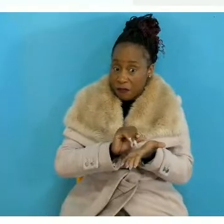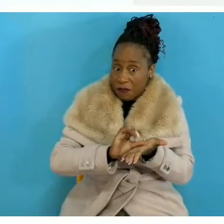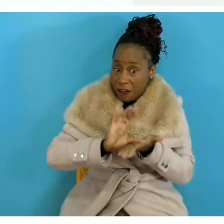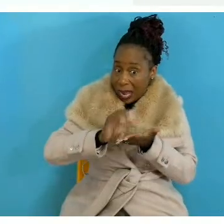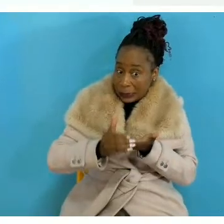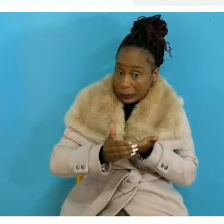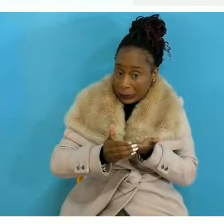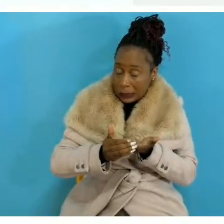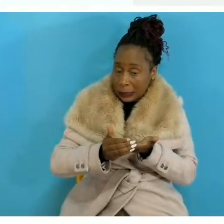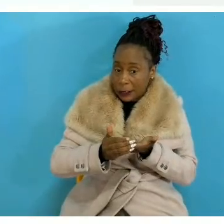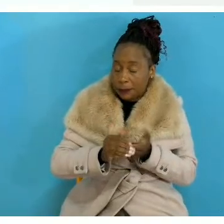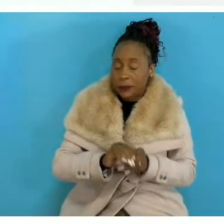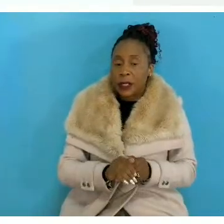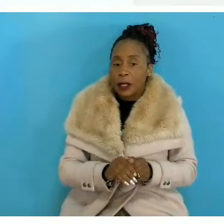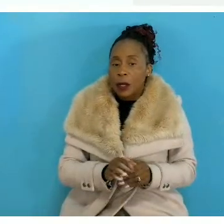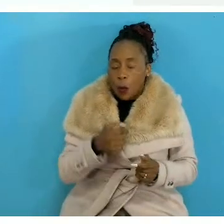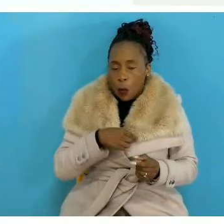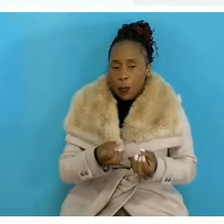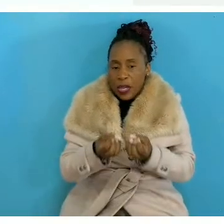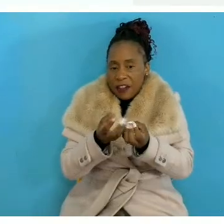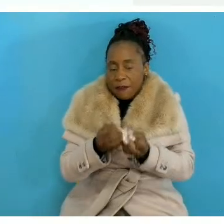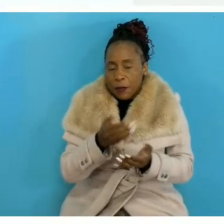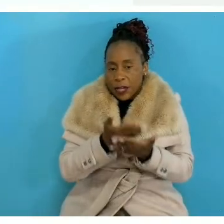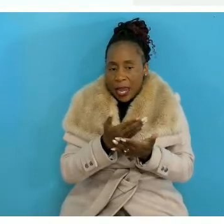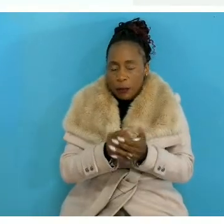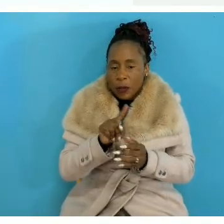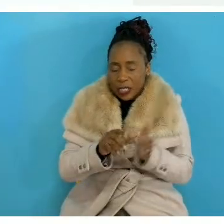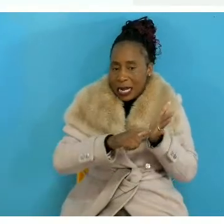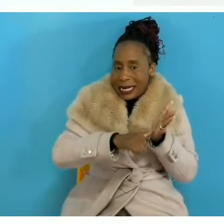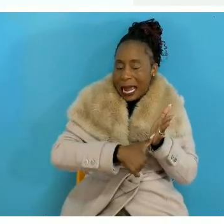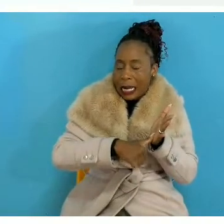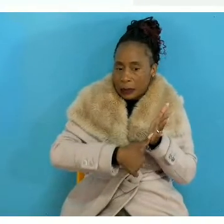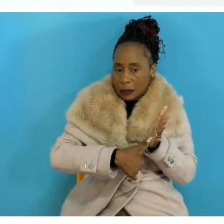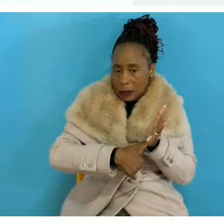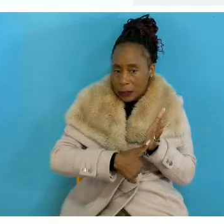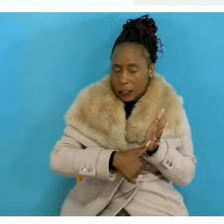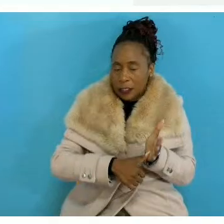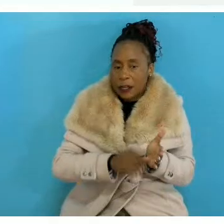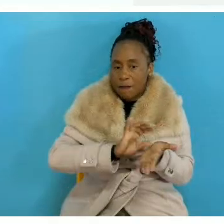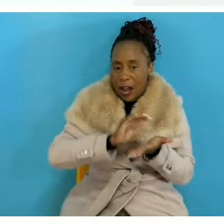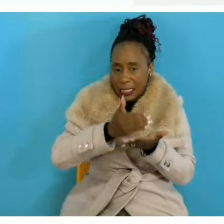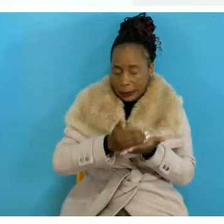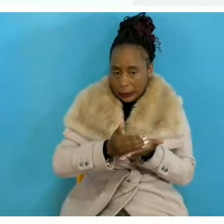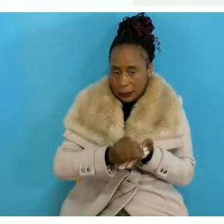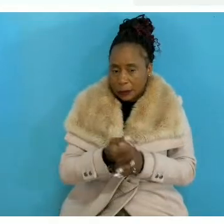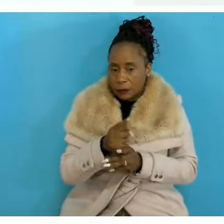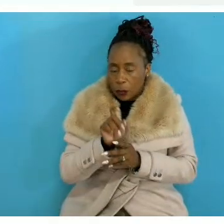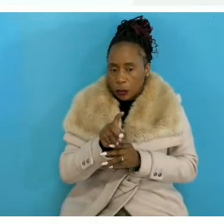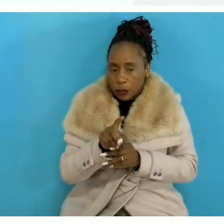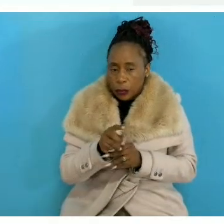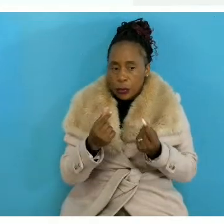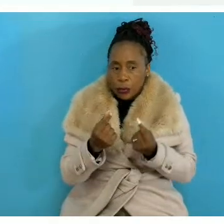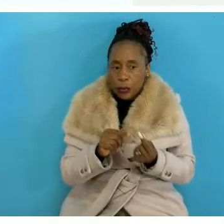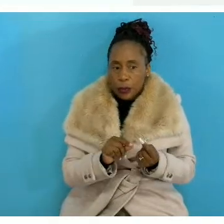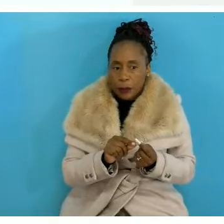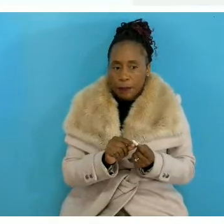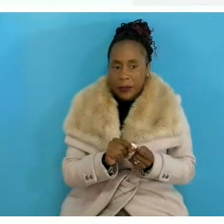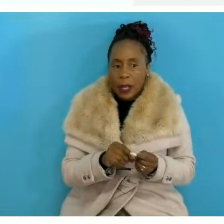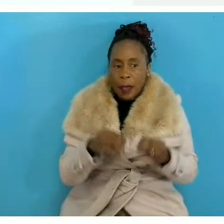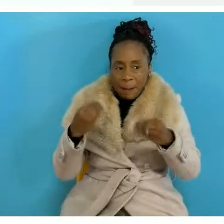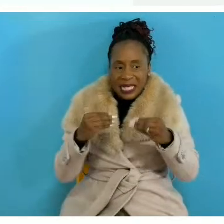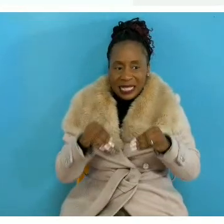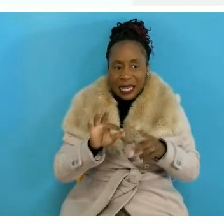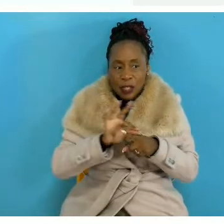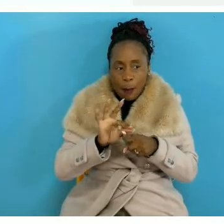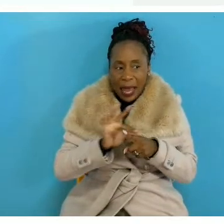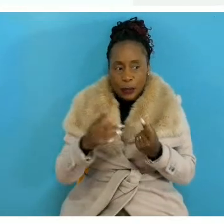We've got also, can provide you with a grant funding for you to be able to do your business